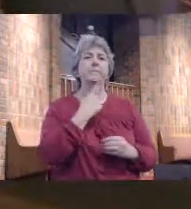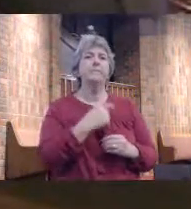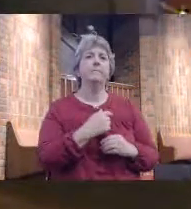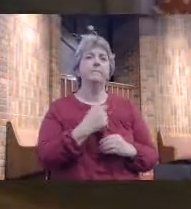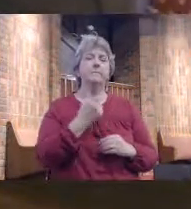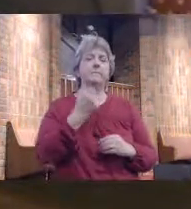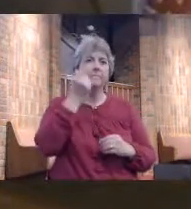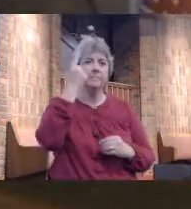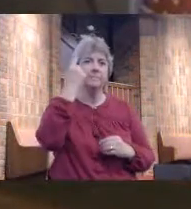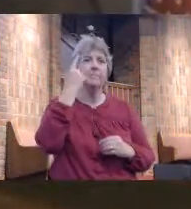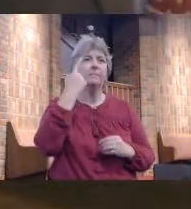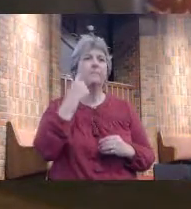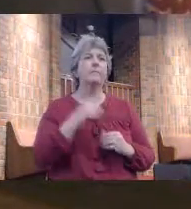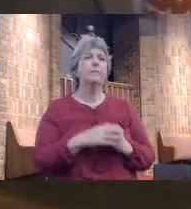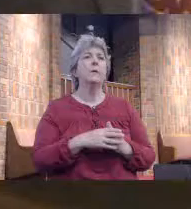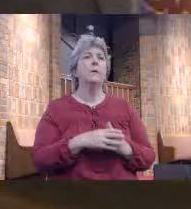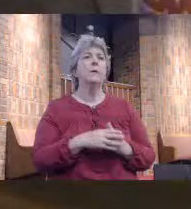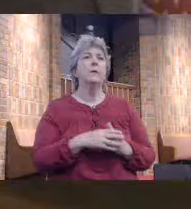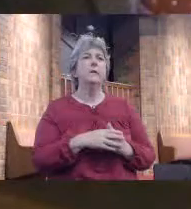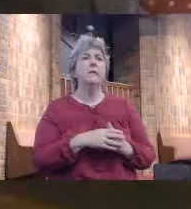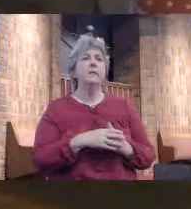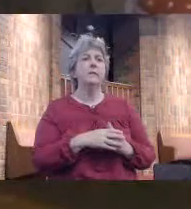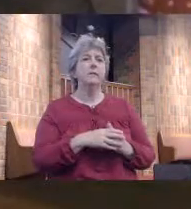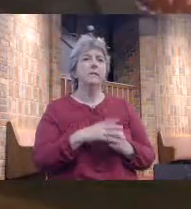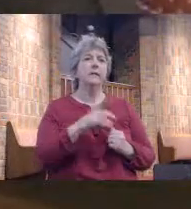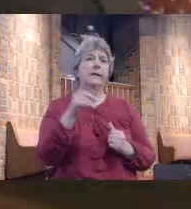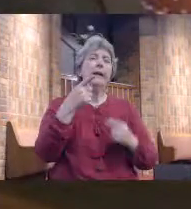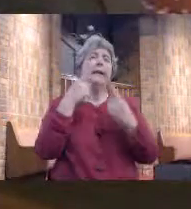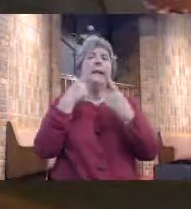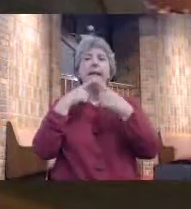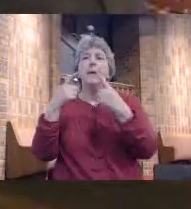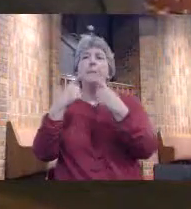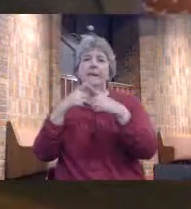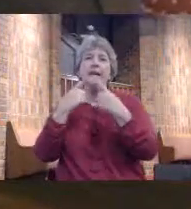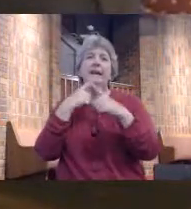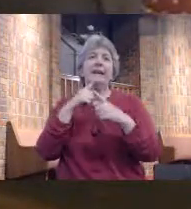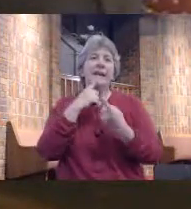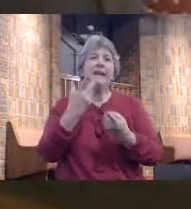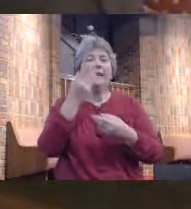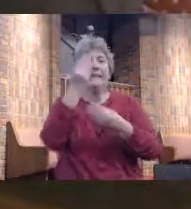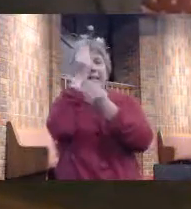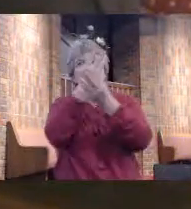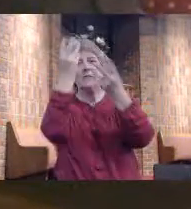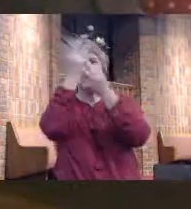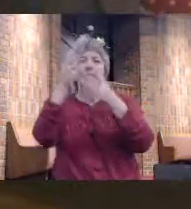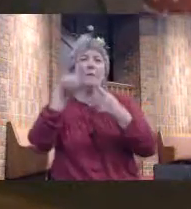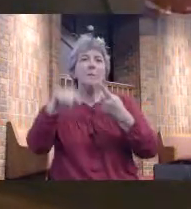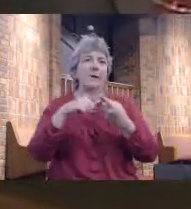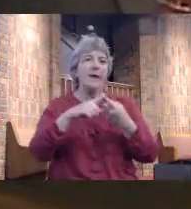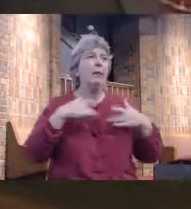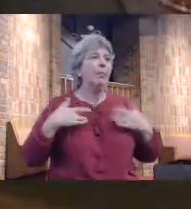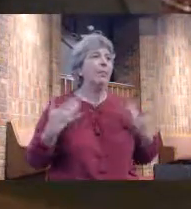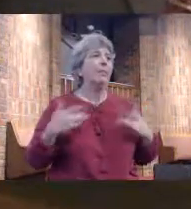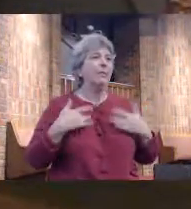need that you have to make announcements and provide information regarding the group and